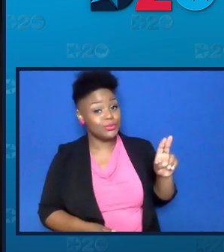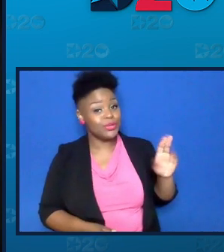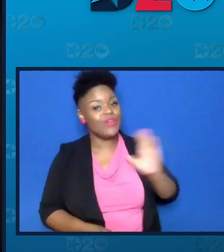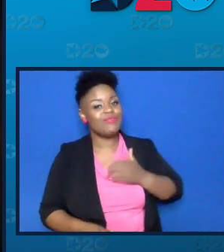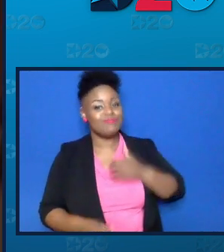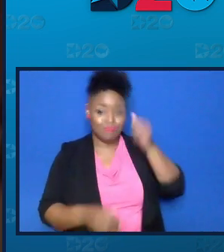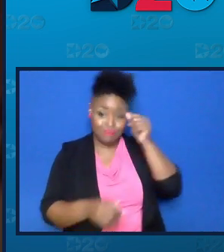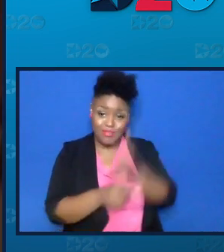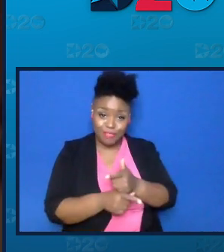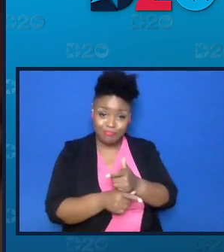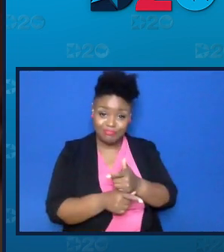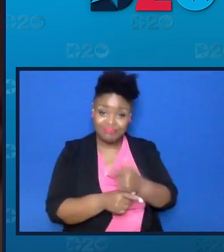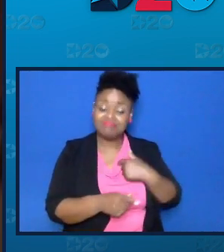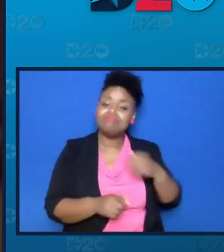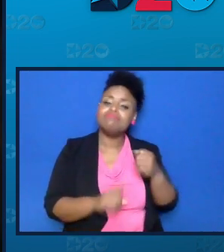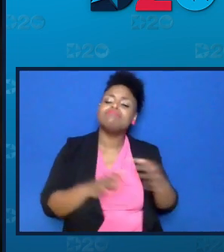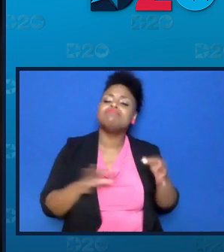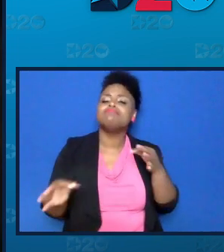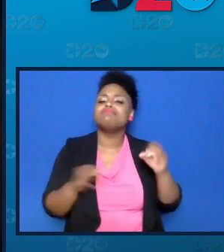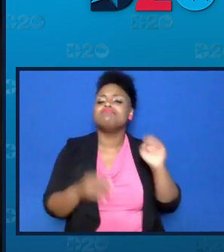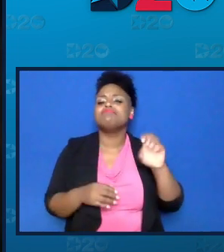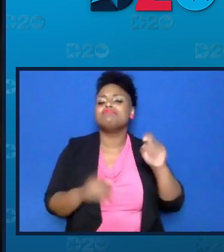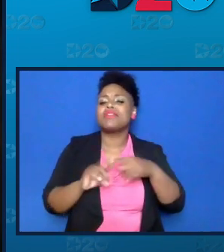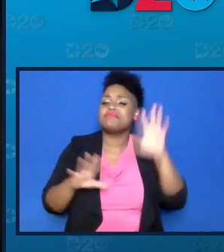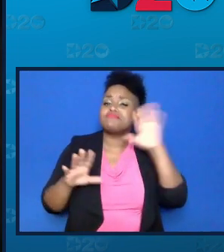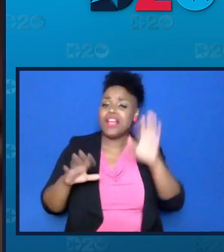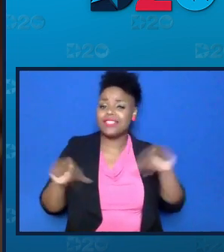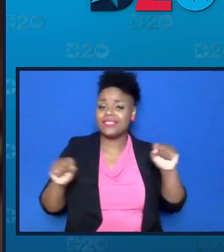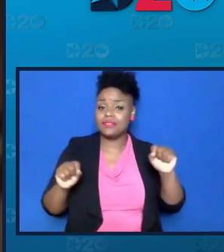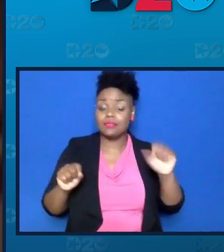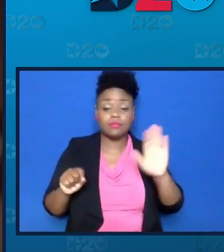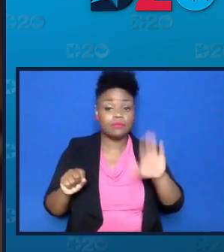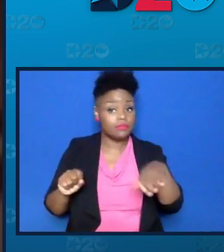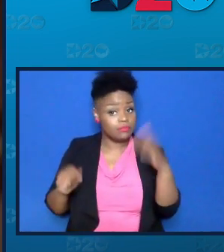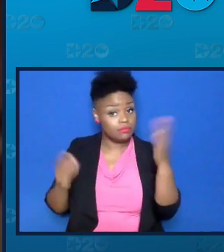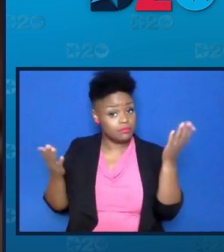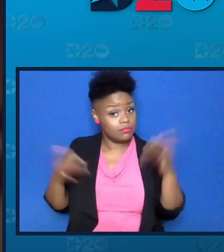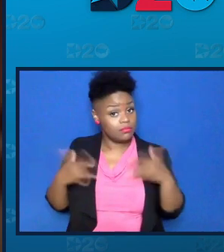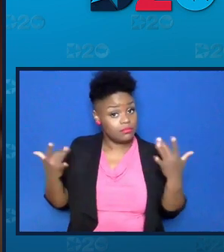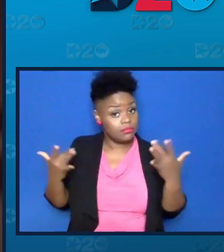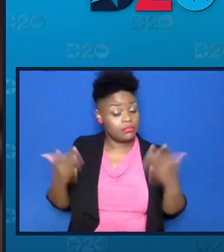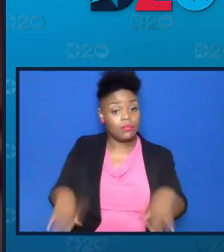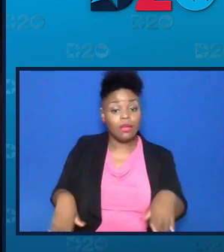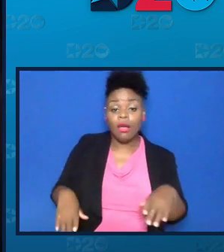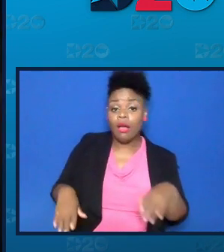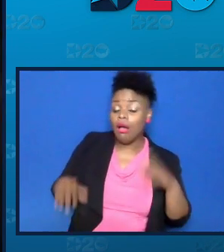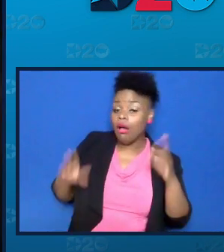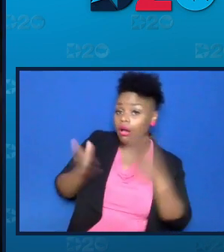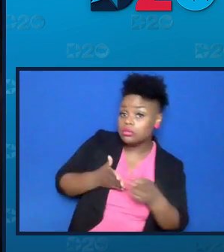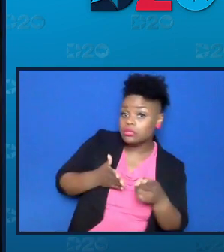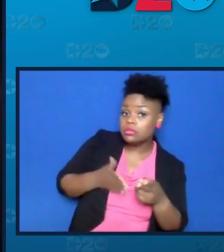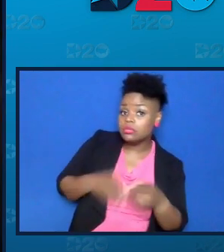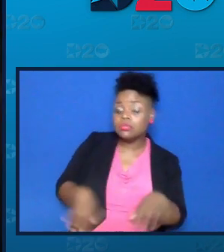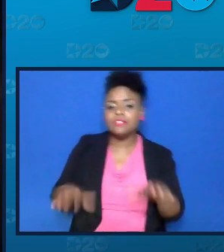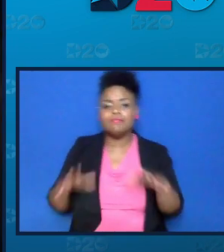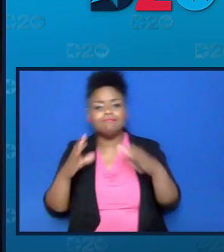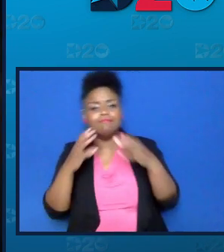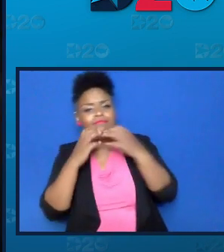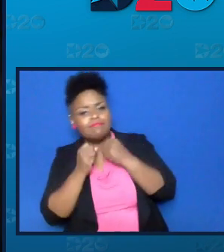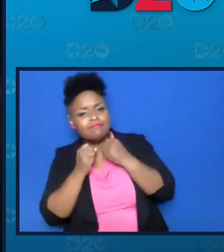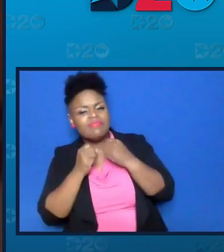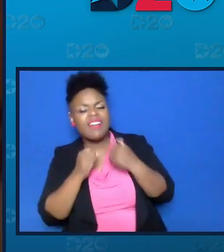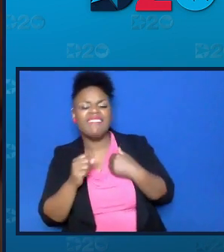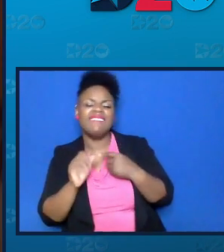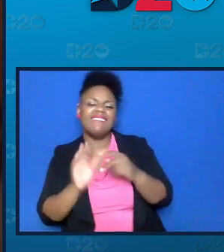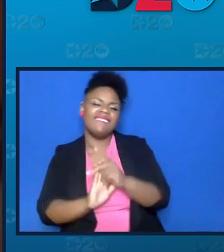dad will be. He will be tough. And honest. Caring. And principled. He'll listen. He'll be there when you need